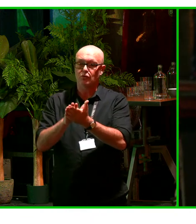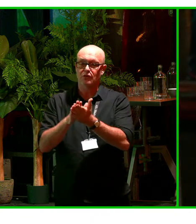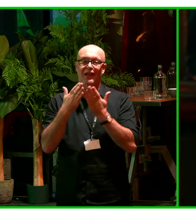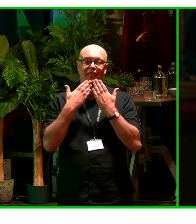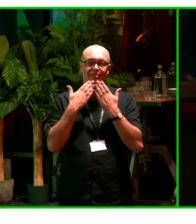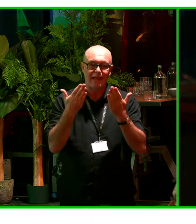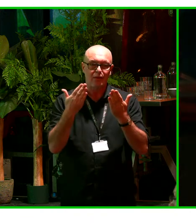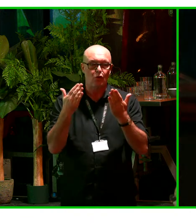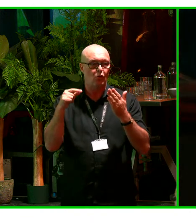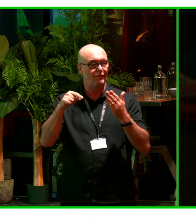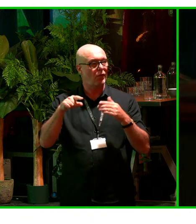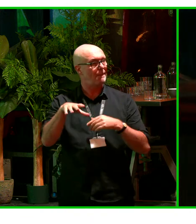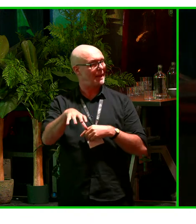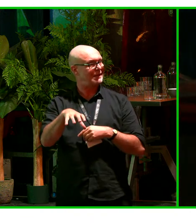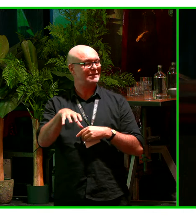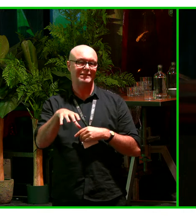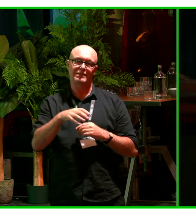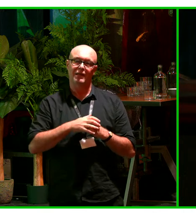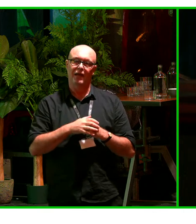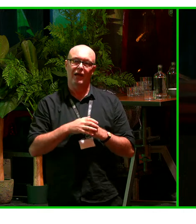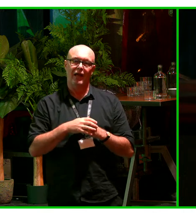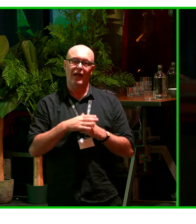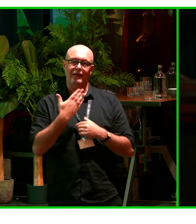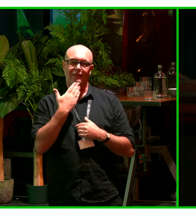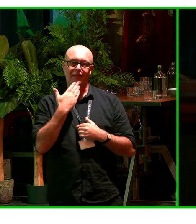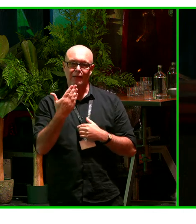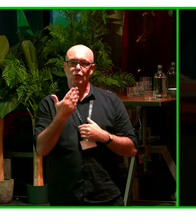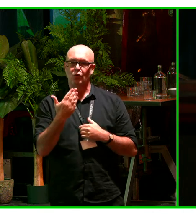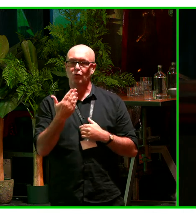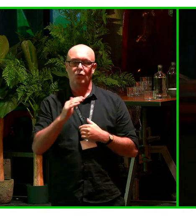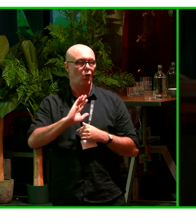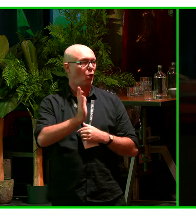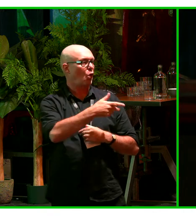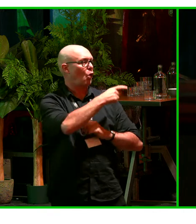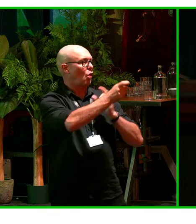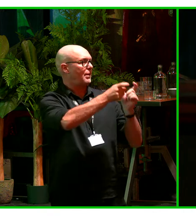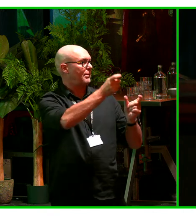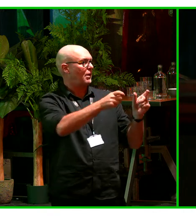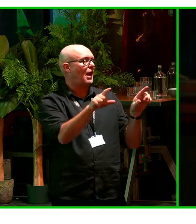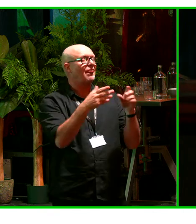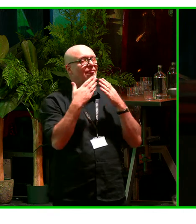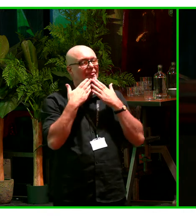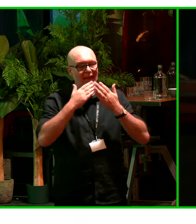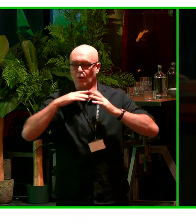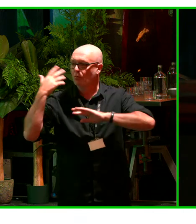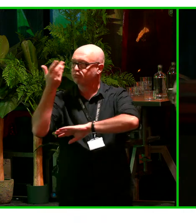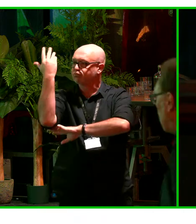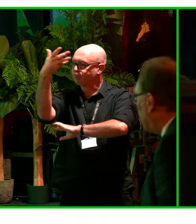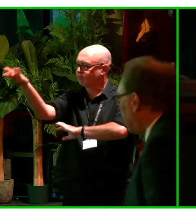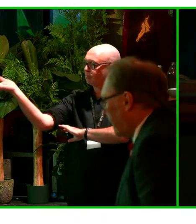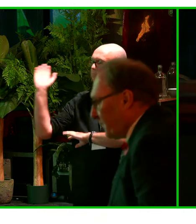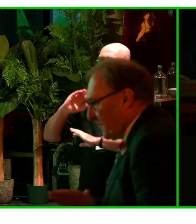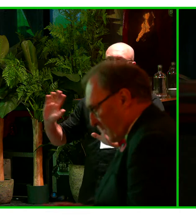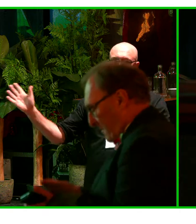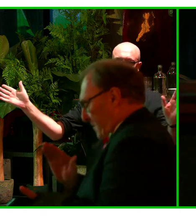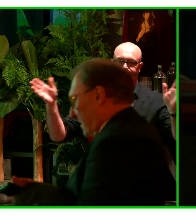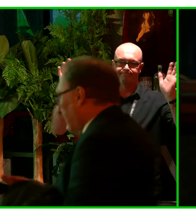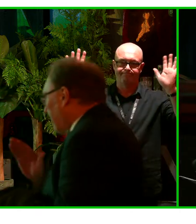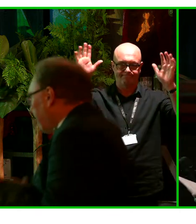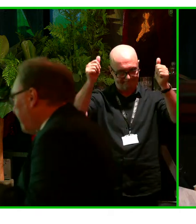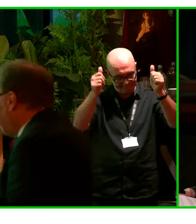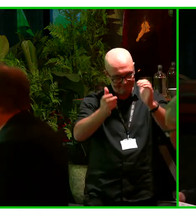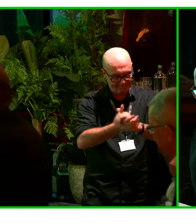Escape to Frey Island. And thank you once again to all our speakers who've done a great job today. Thank you very much indeed.